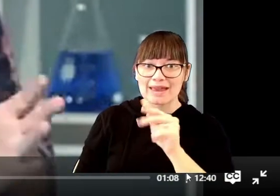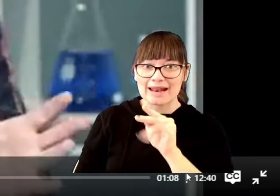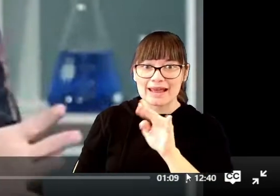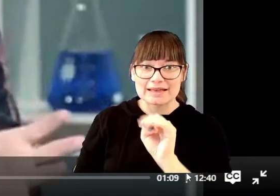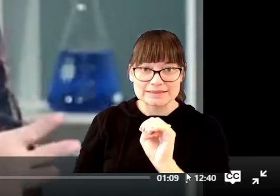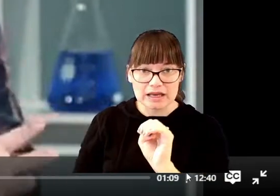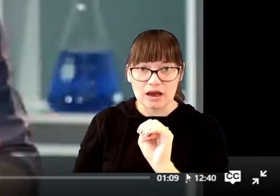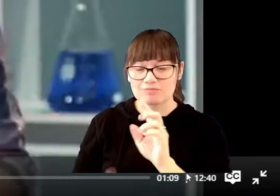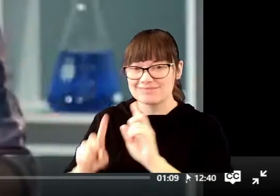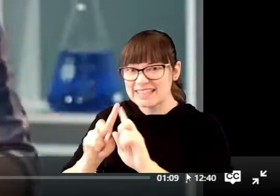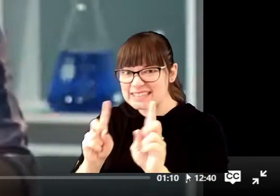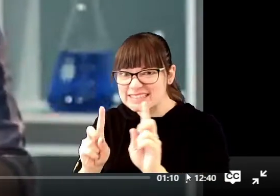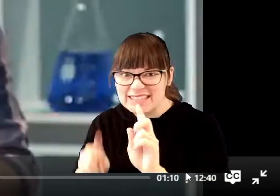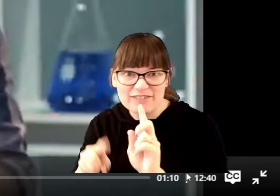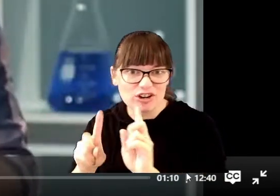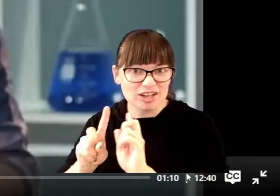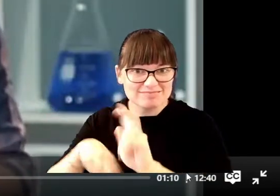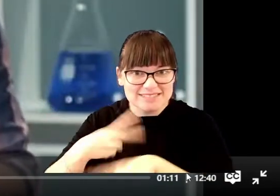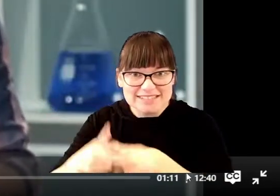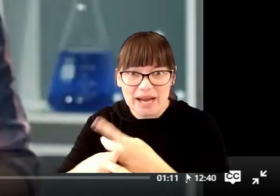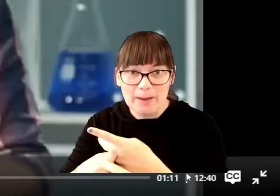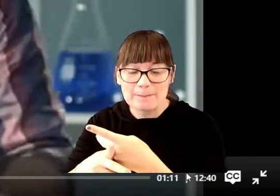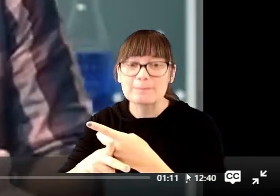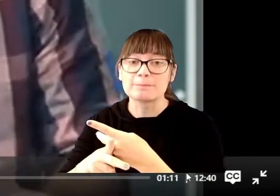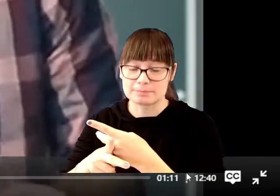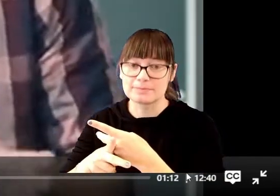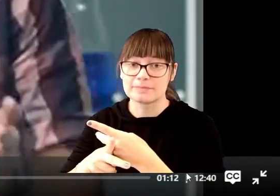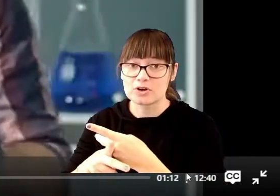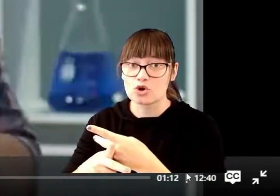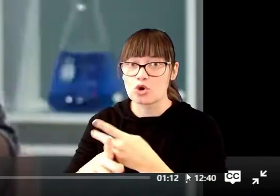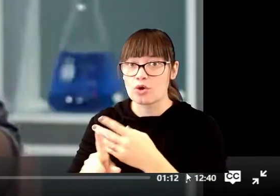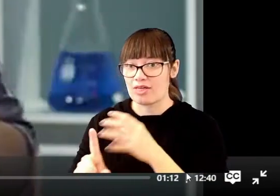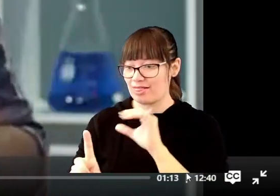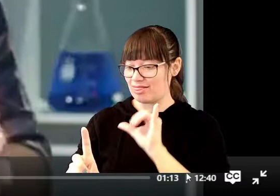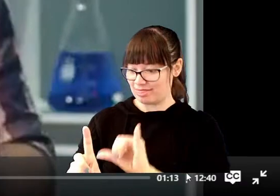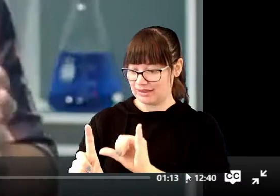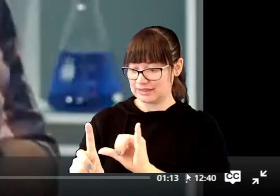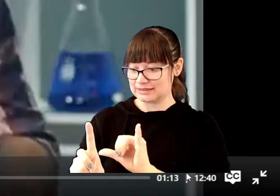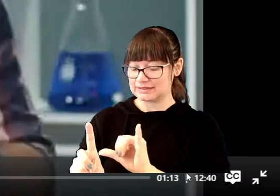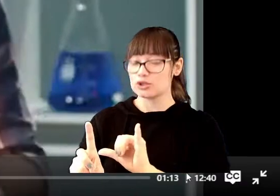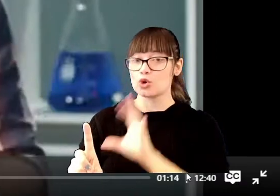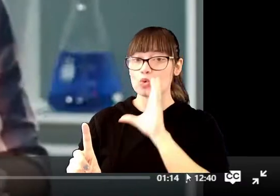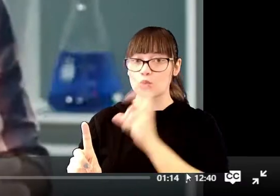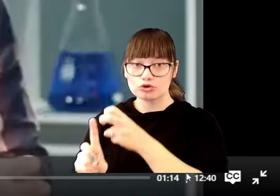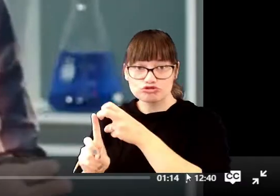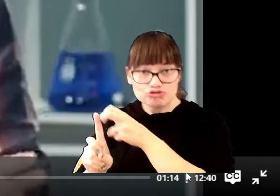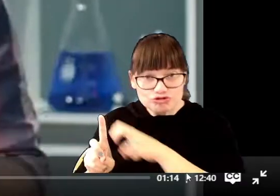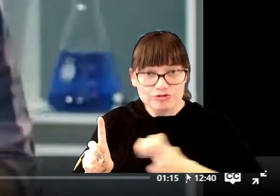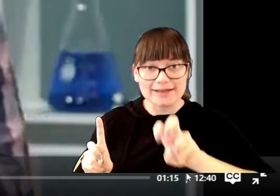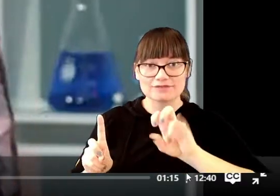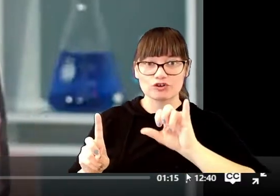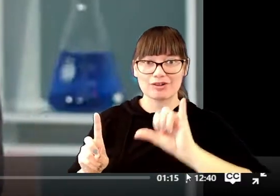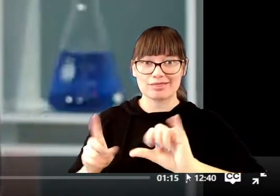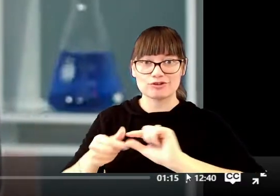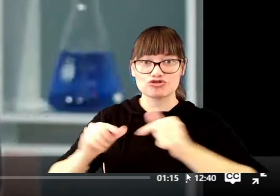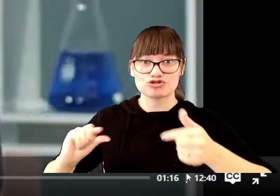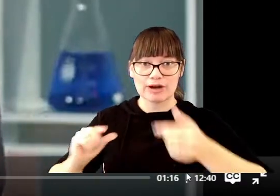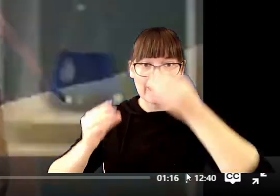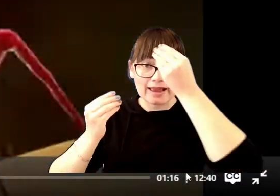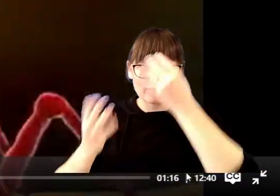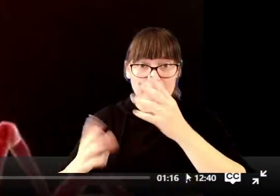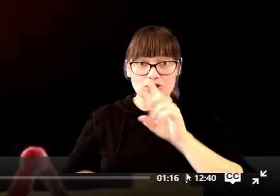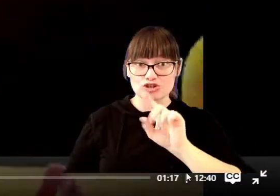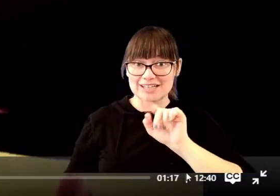of all kinds are going to have some way of transferring their genetic information to the next